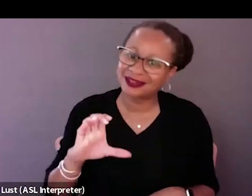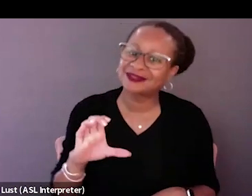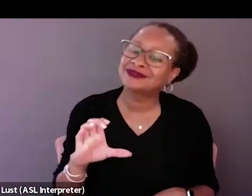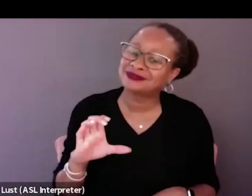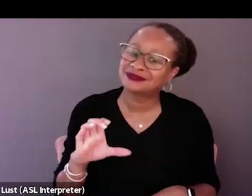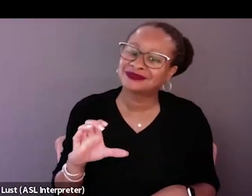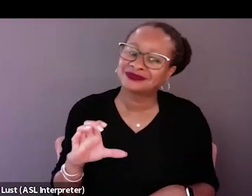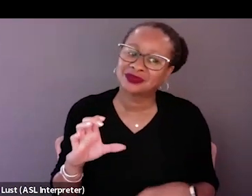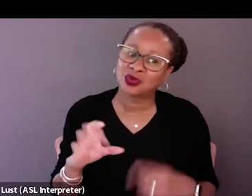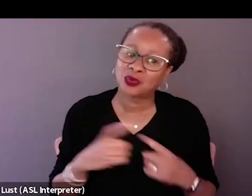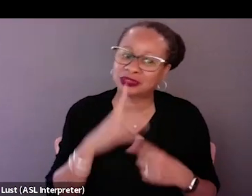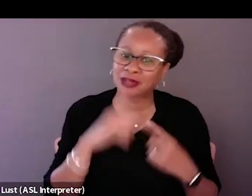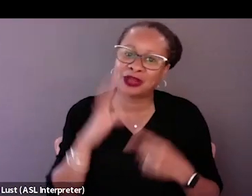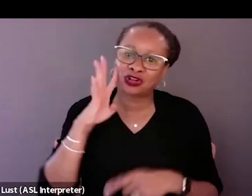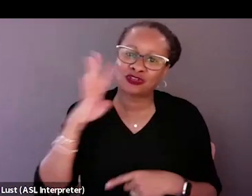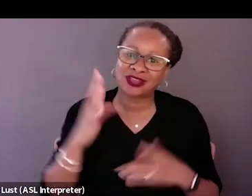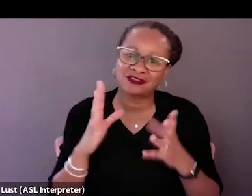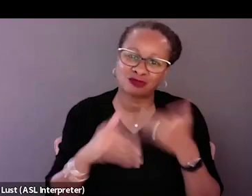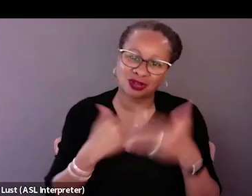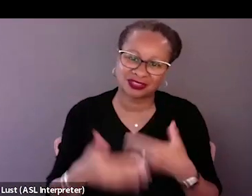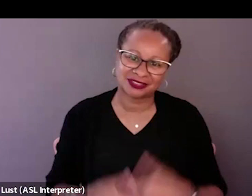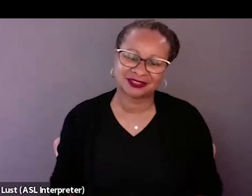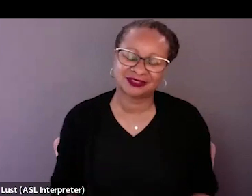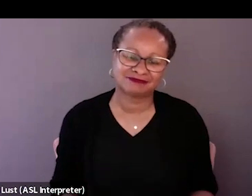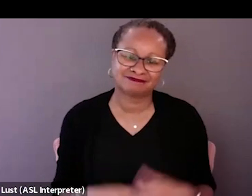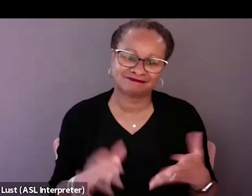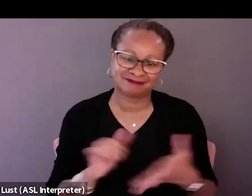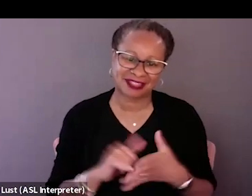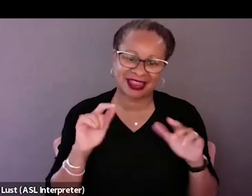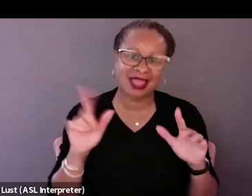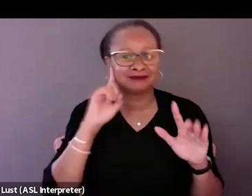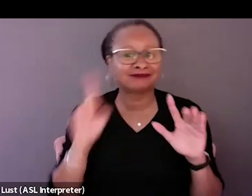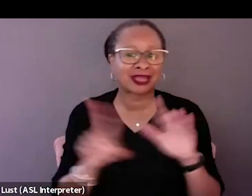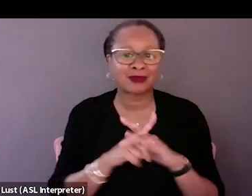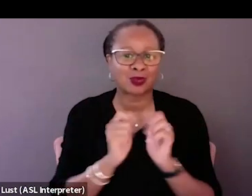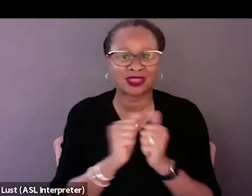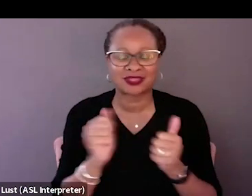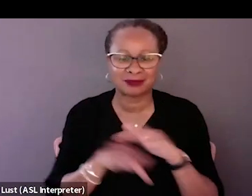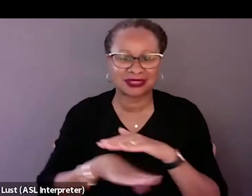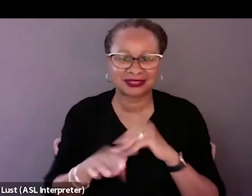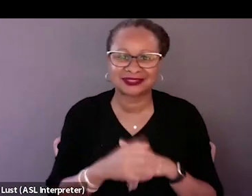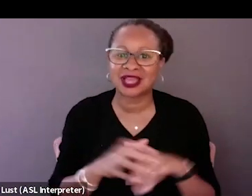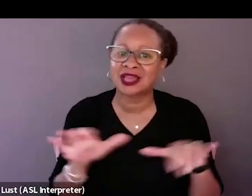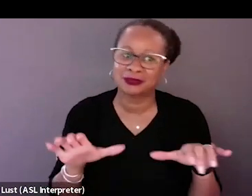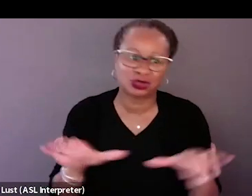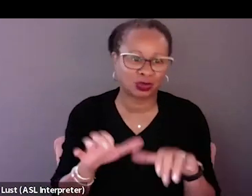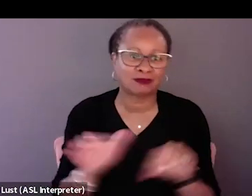just a creative process that I came up with, basically, like that I've been doing my whole